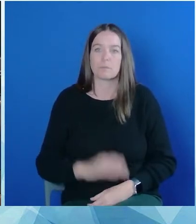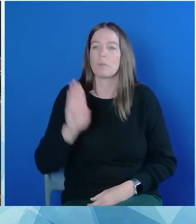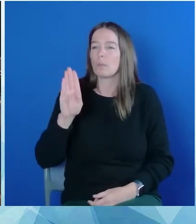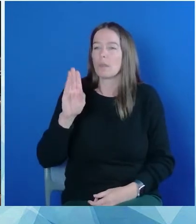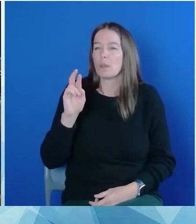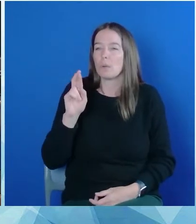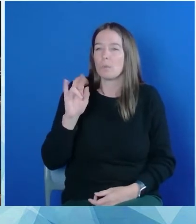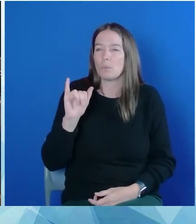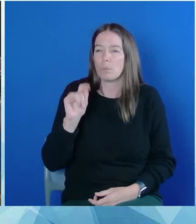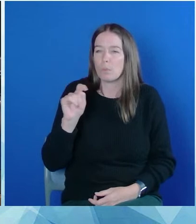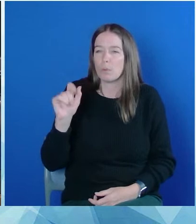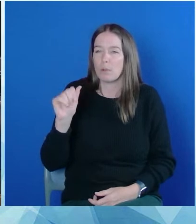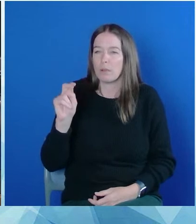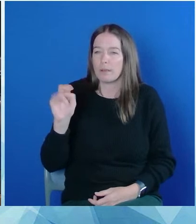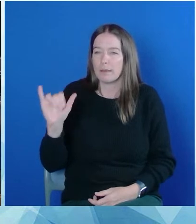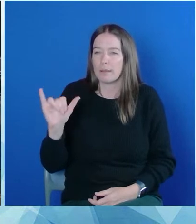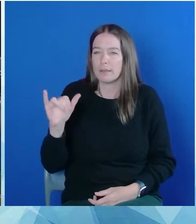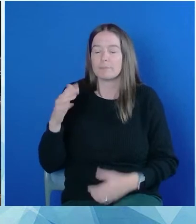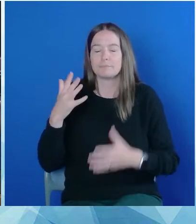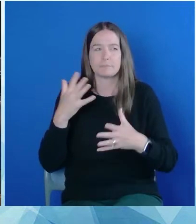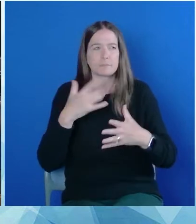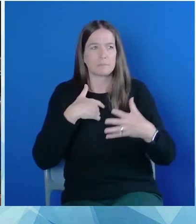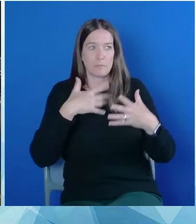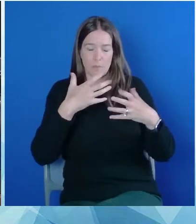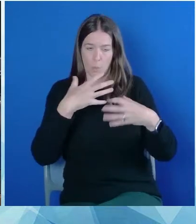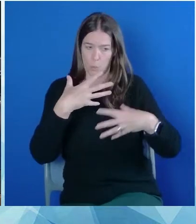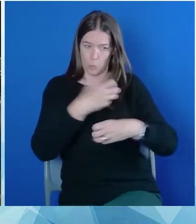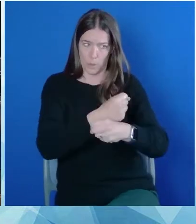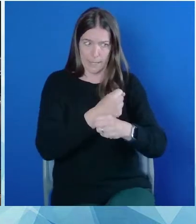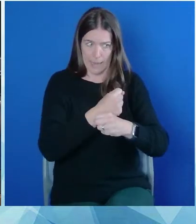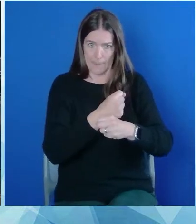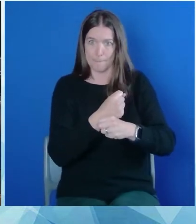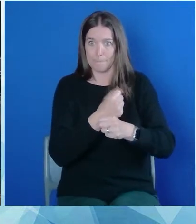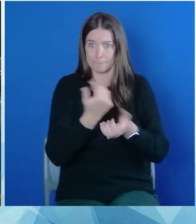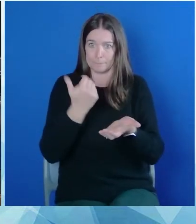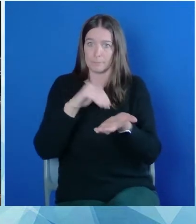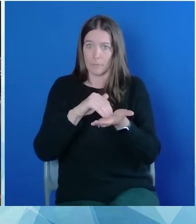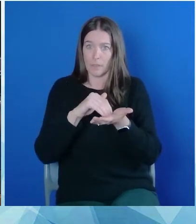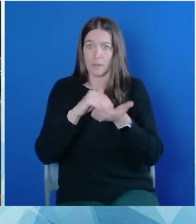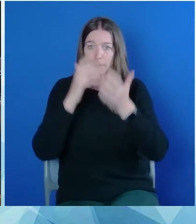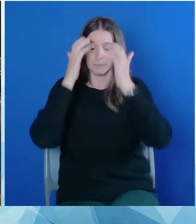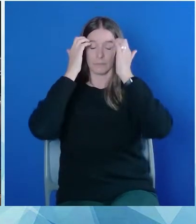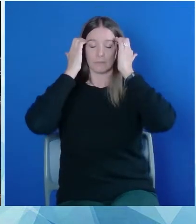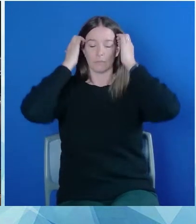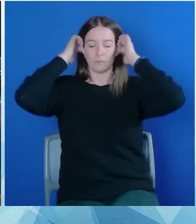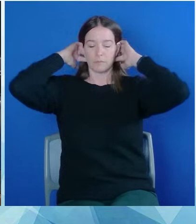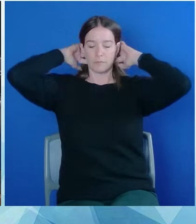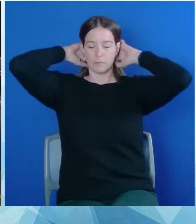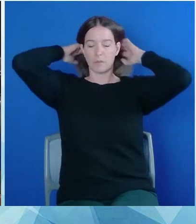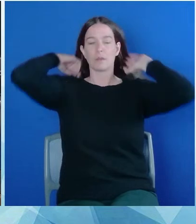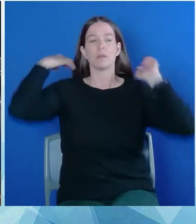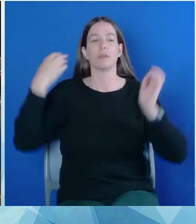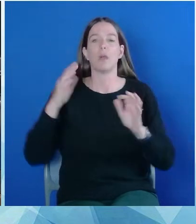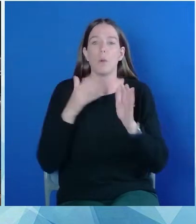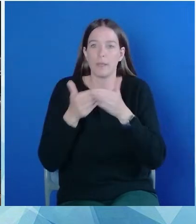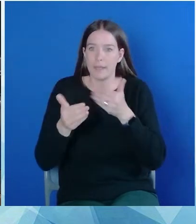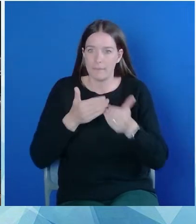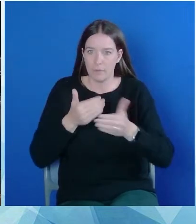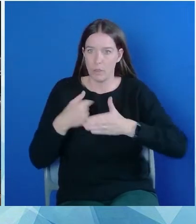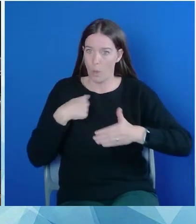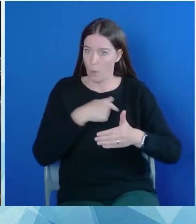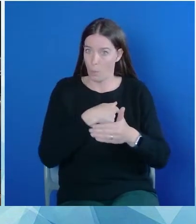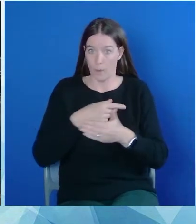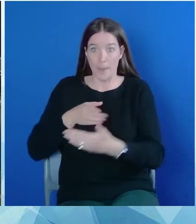So to kind of just, so I can recap really quick, what you're saying currently is even though we oppose 1402,